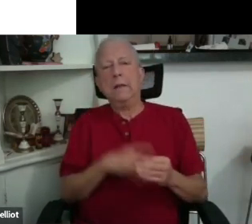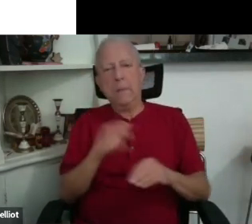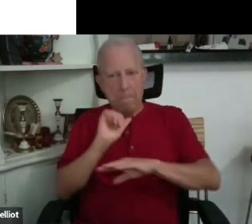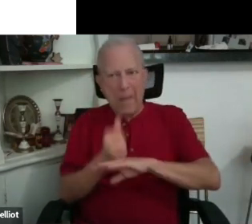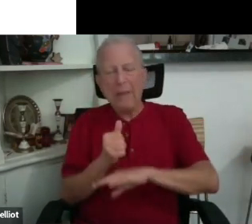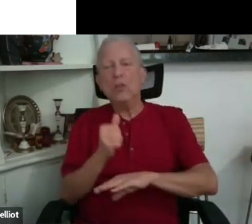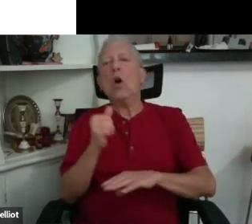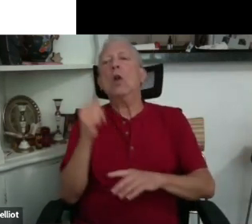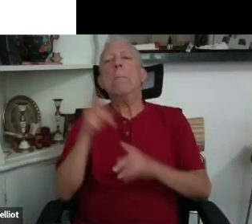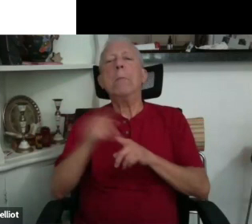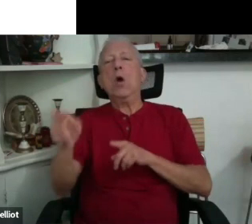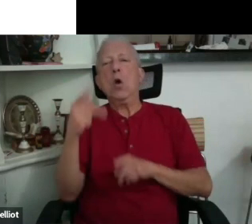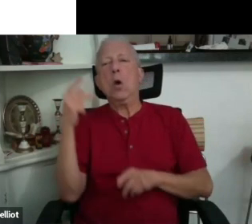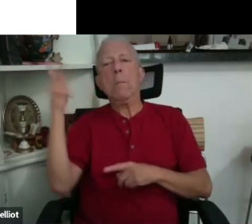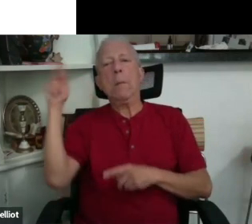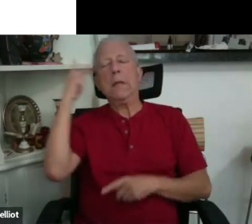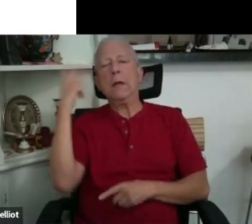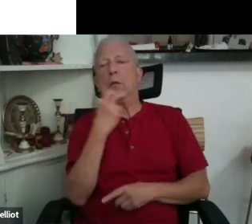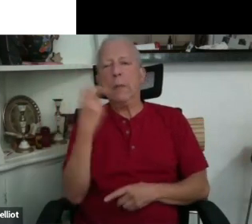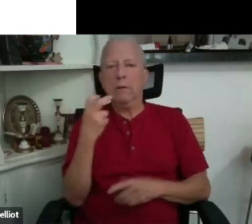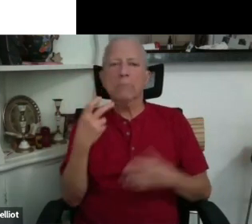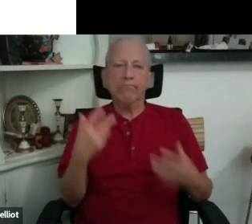And I will pass it back to you, Mo.